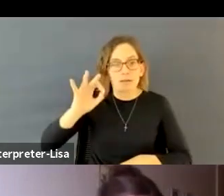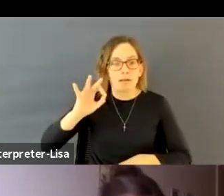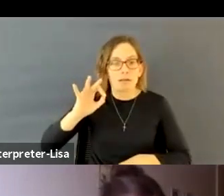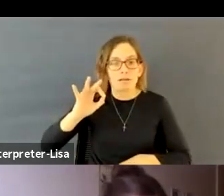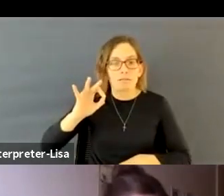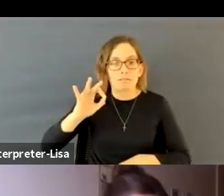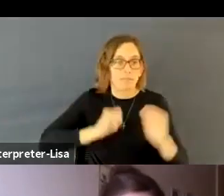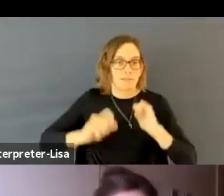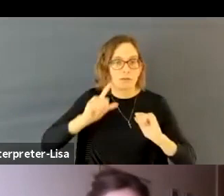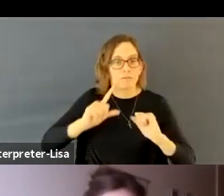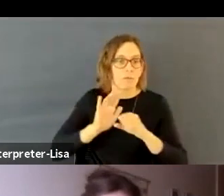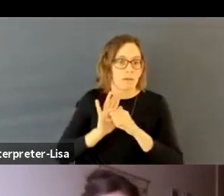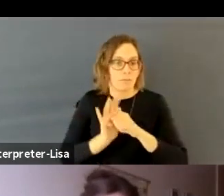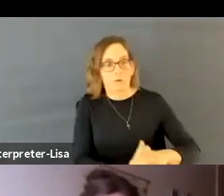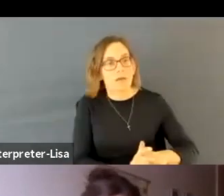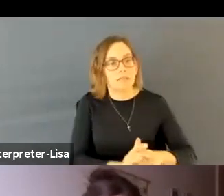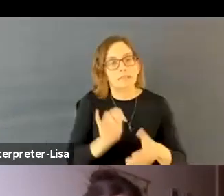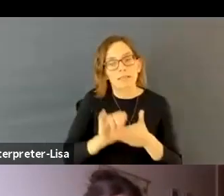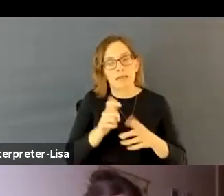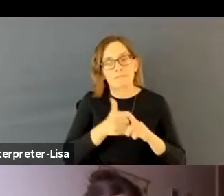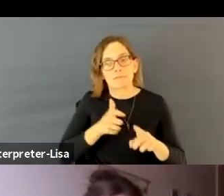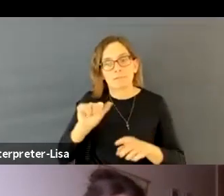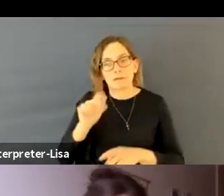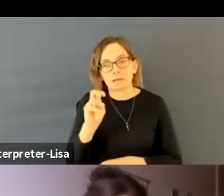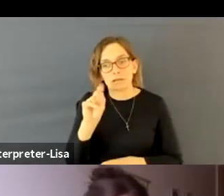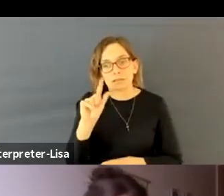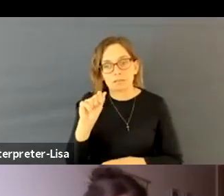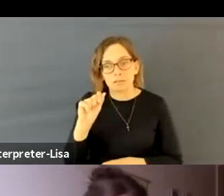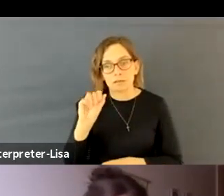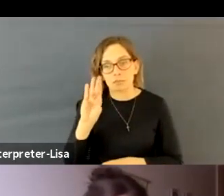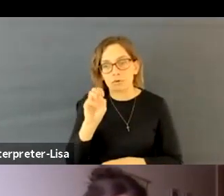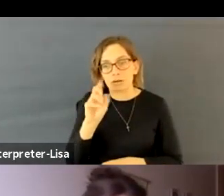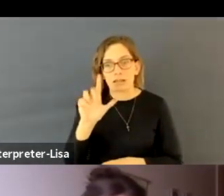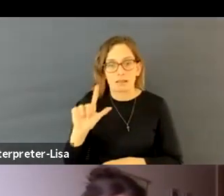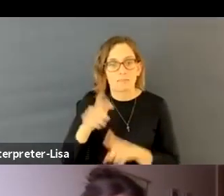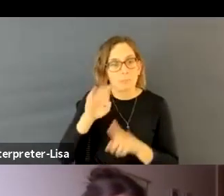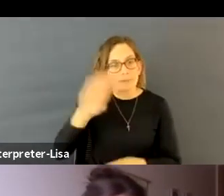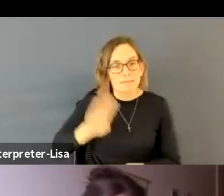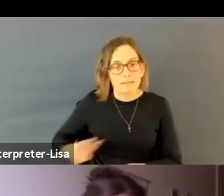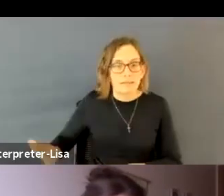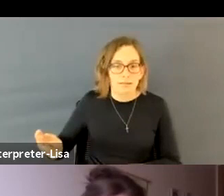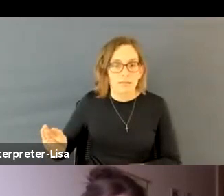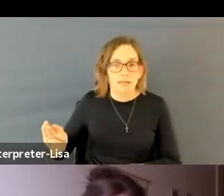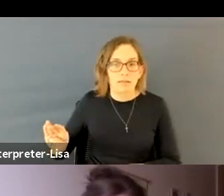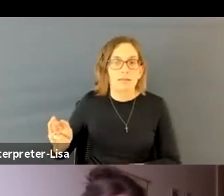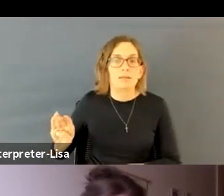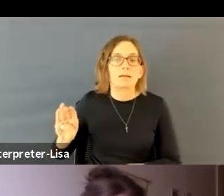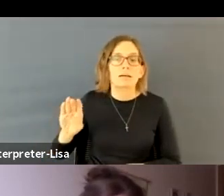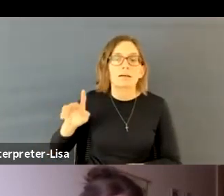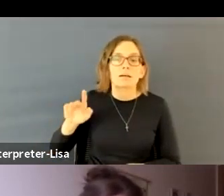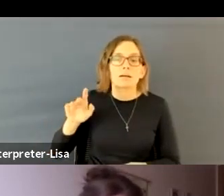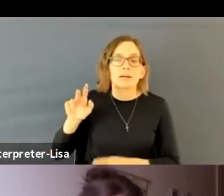which was created by Augusto Boal, a Brazilian man. He was contemporaries with Paulo Freire,